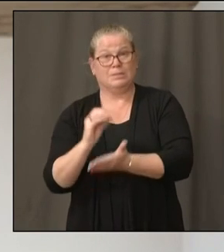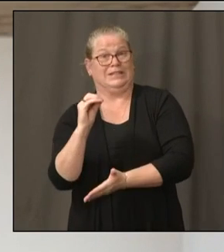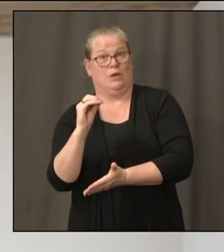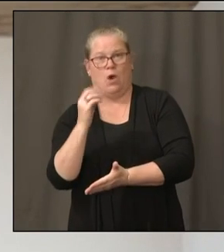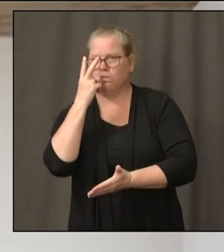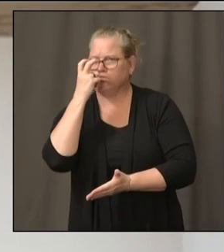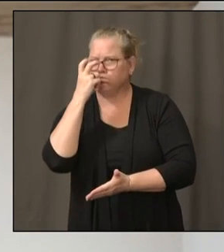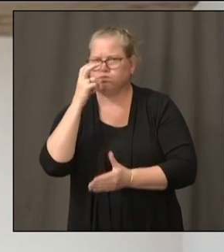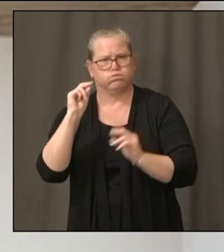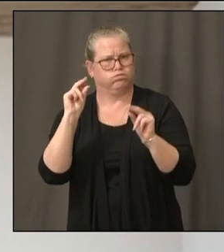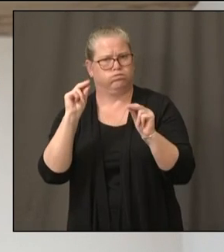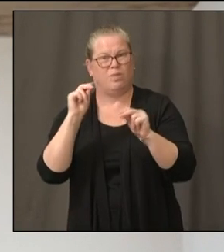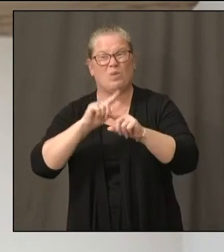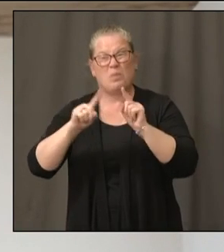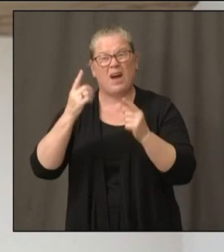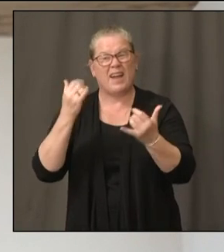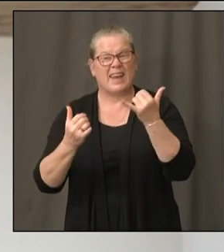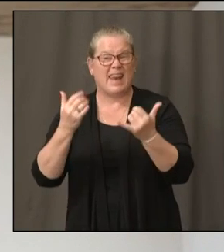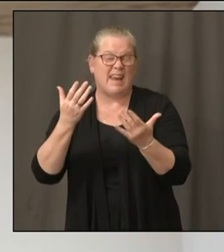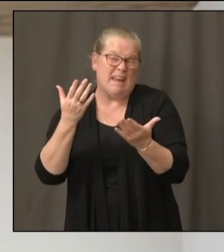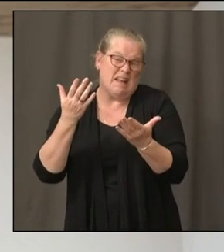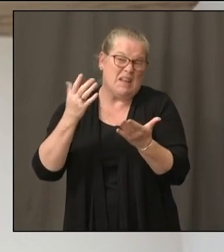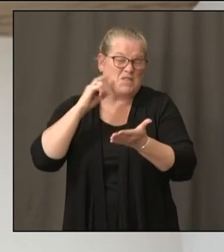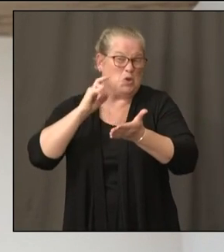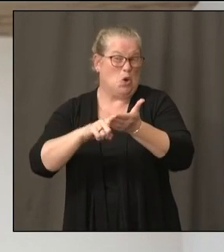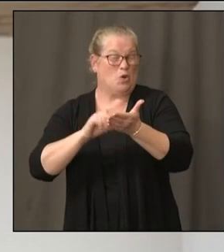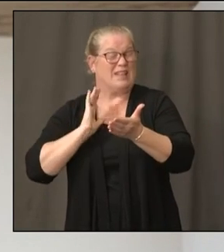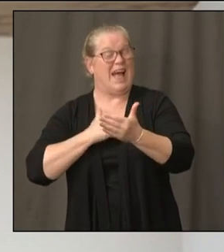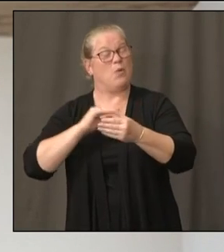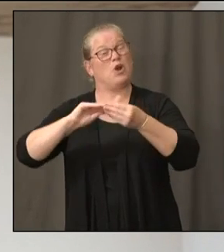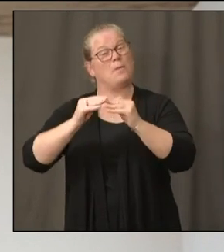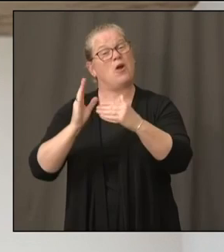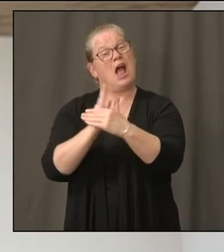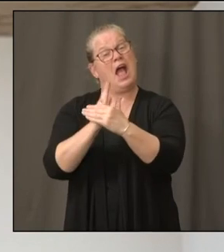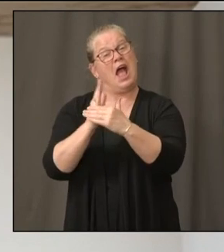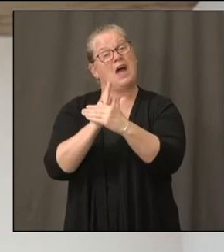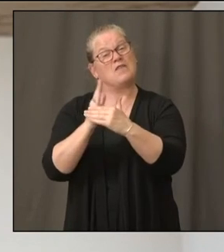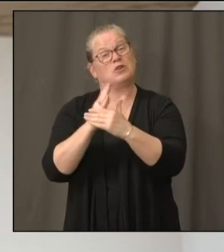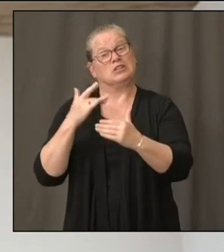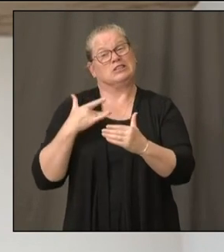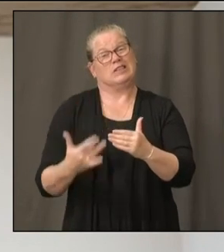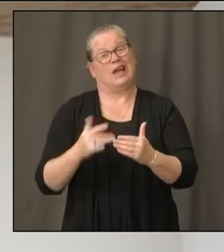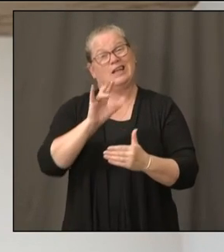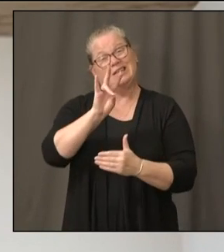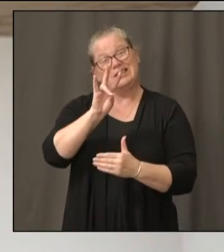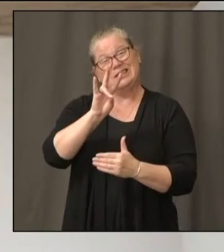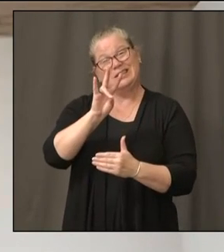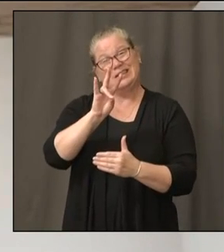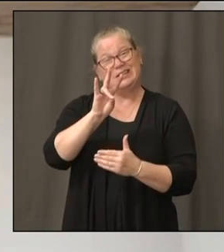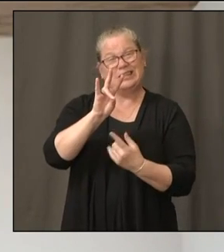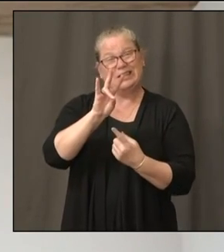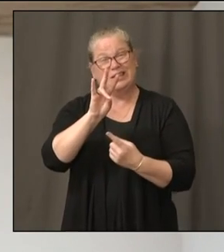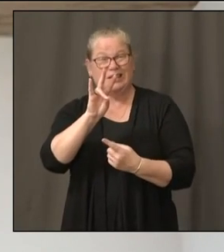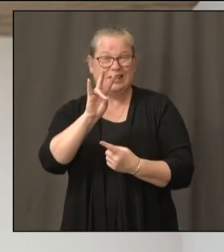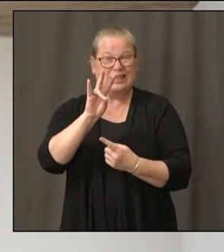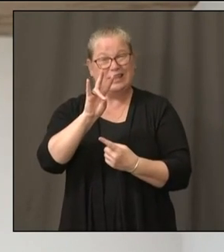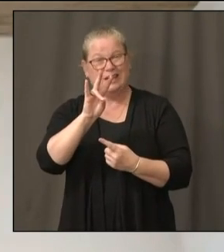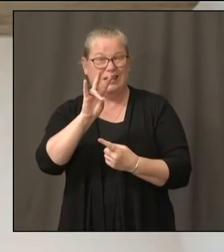you know, 70 to 80 hospitalizations a day, people in hospital a day.